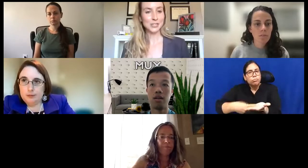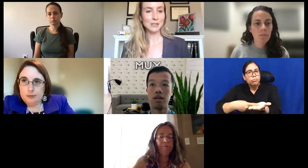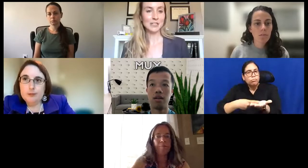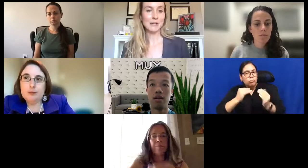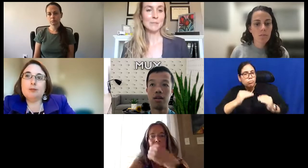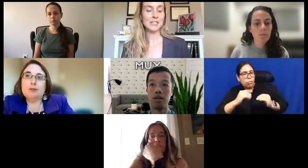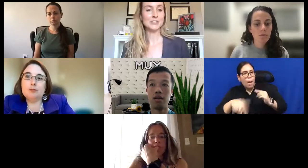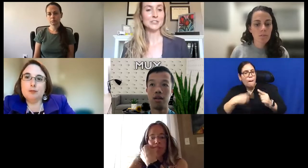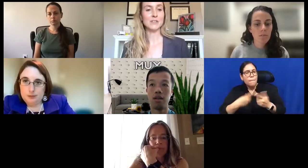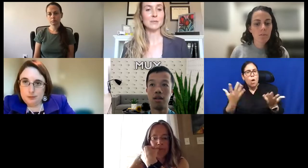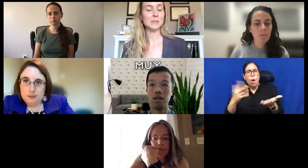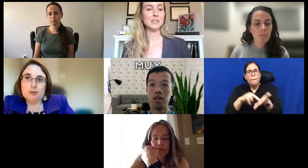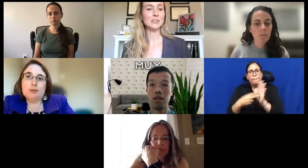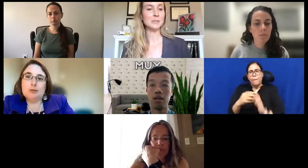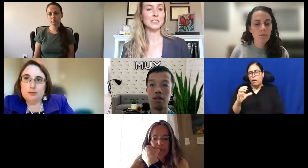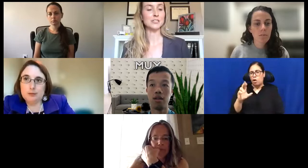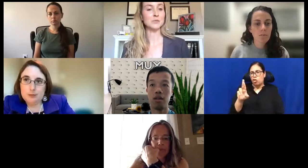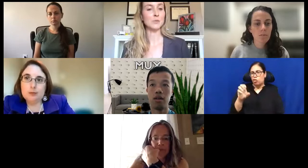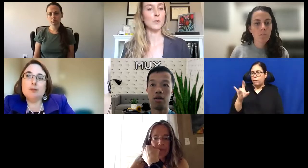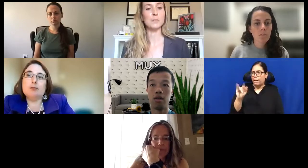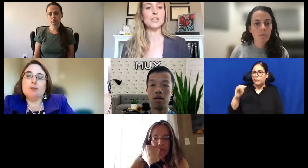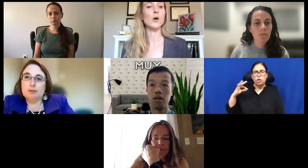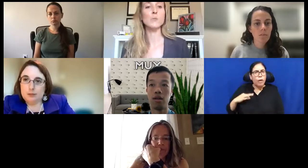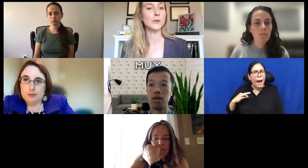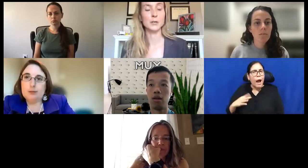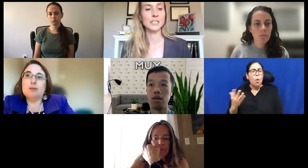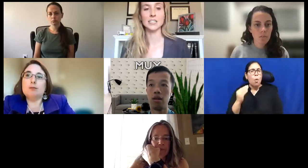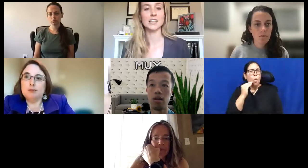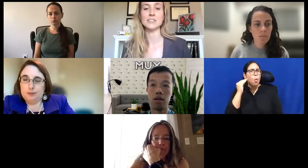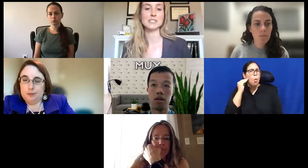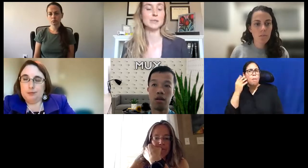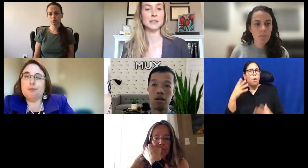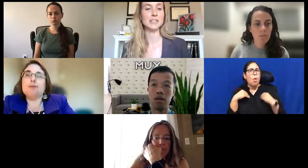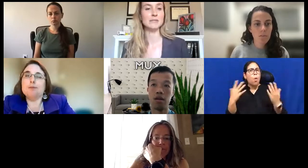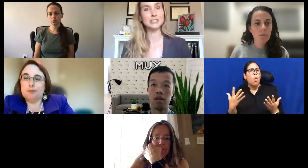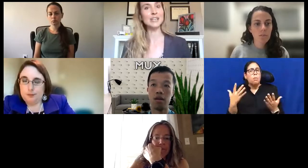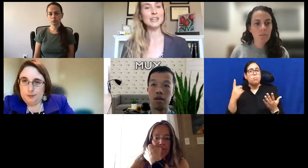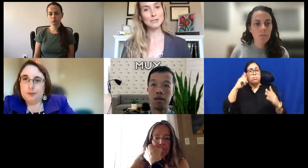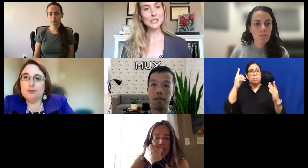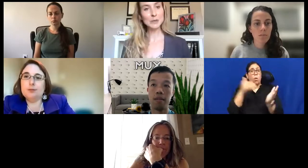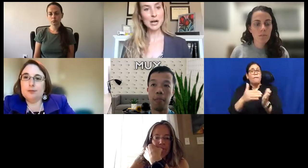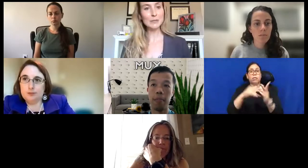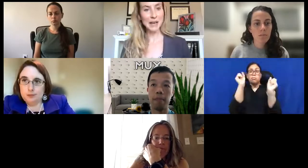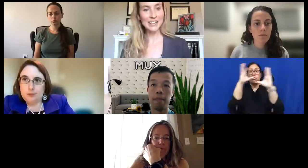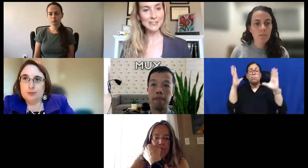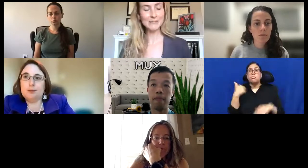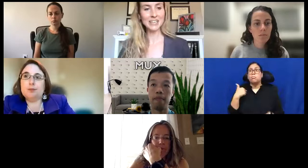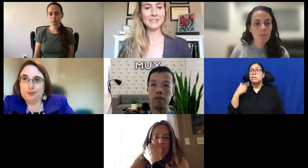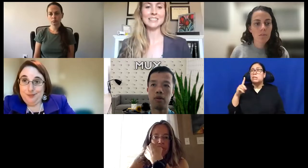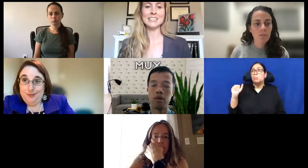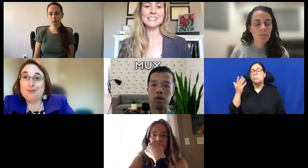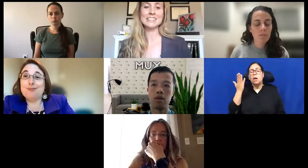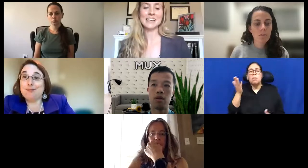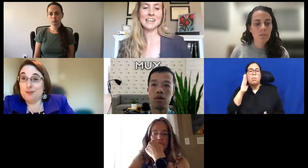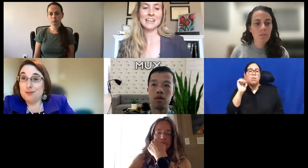home ownership with them, because too often people assume that they just won't be a homeowner because they have a disability, which is really problematic for